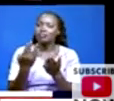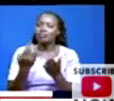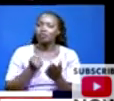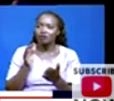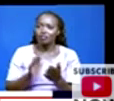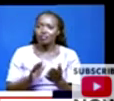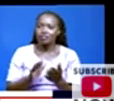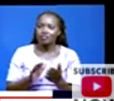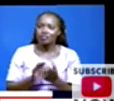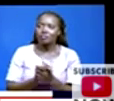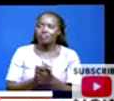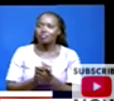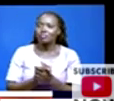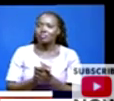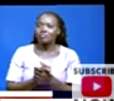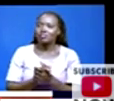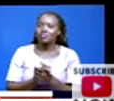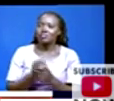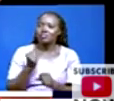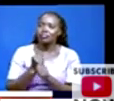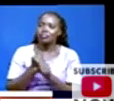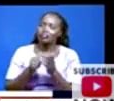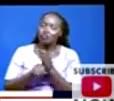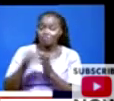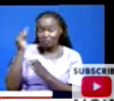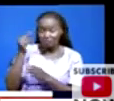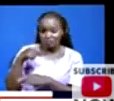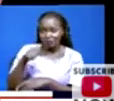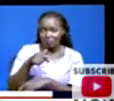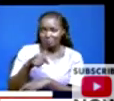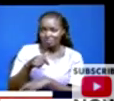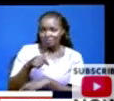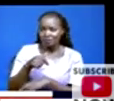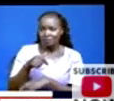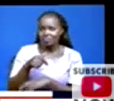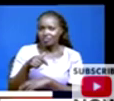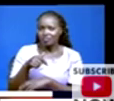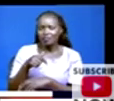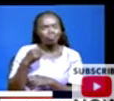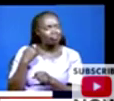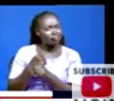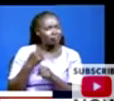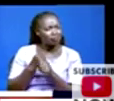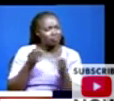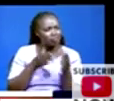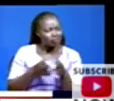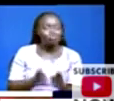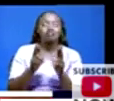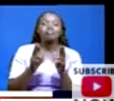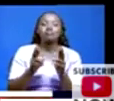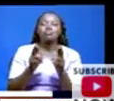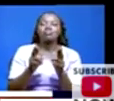and she worked really hard to educate us. So she would slave away. She'd work really hard by the roadside. She was